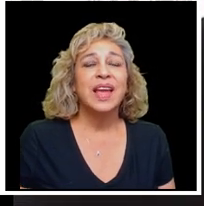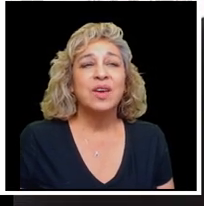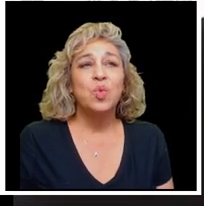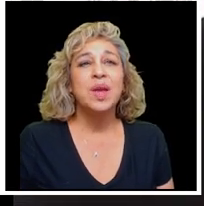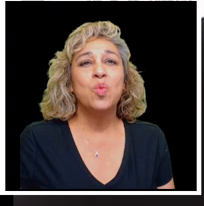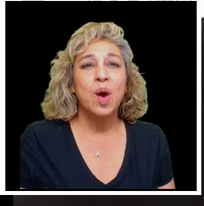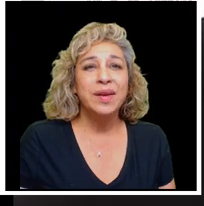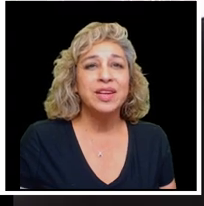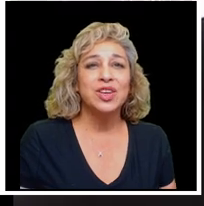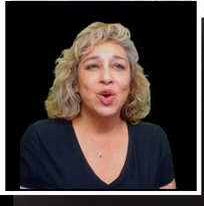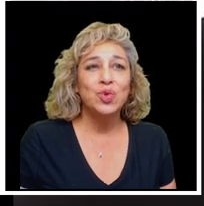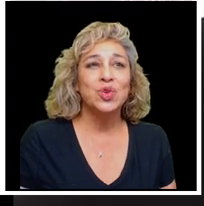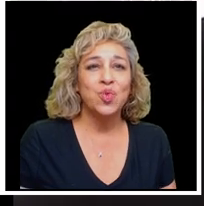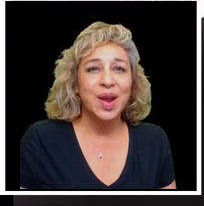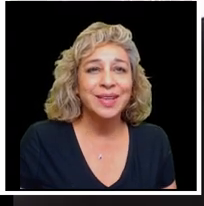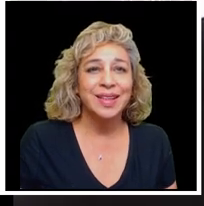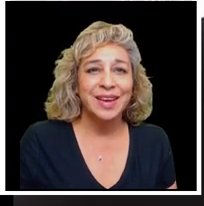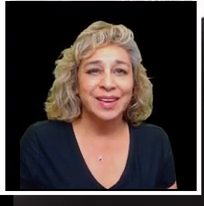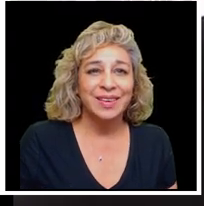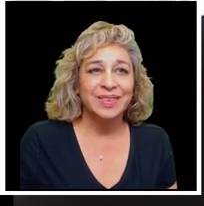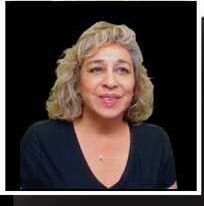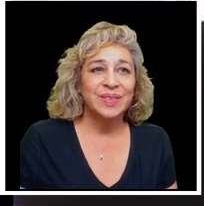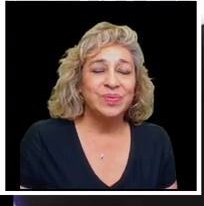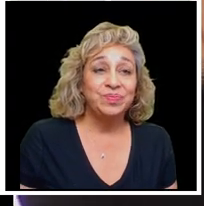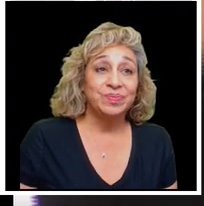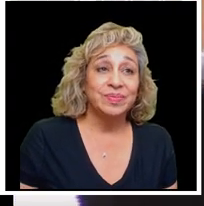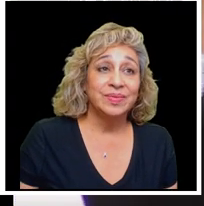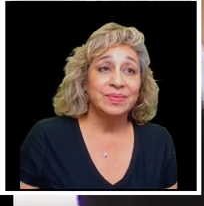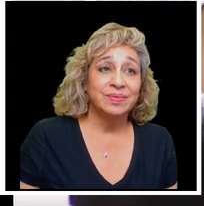we wanted to go directly